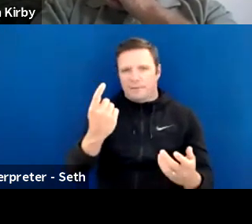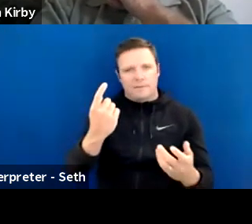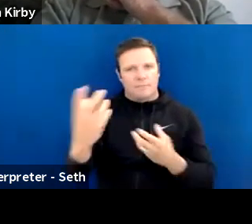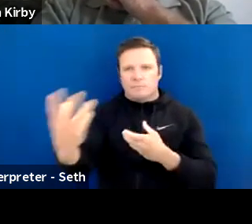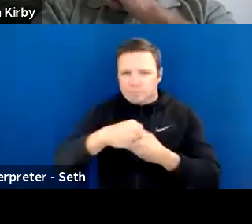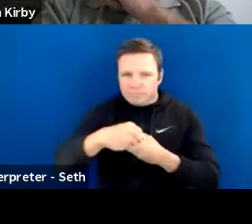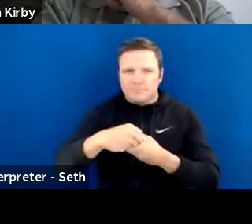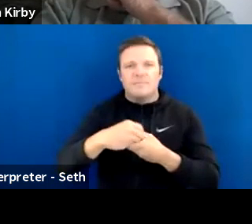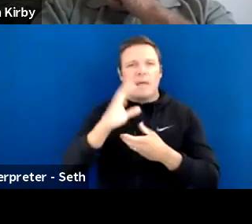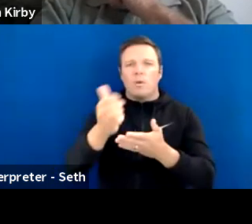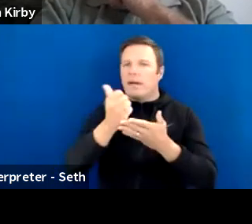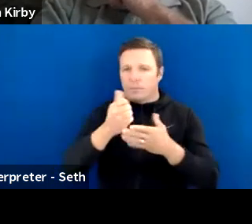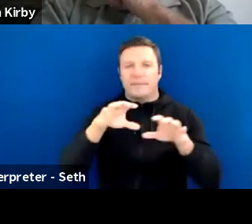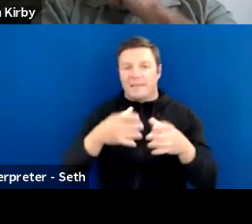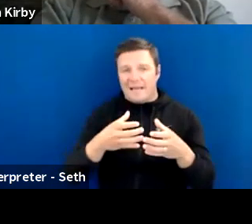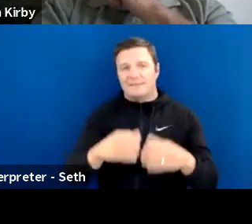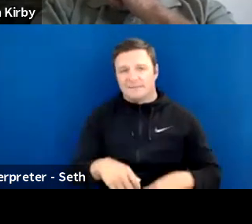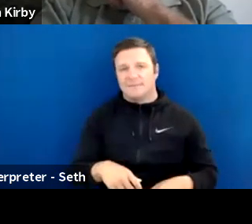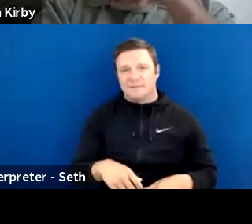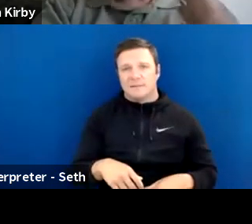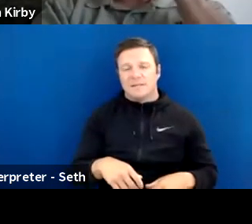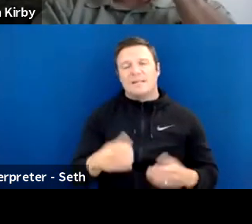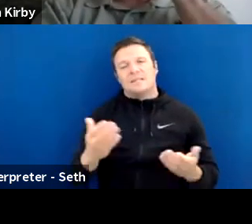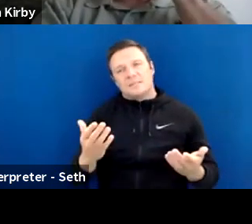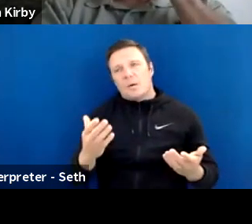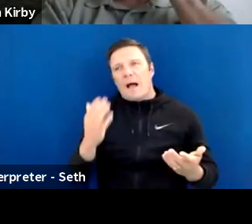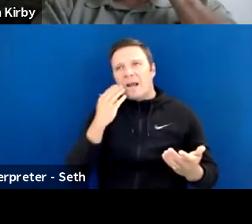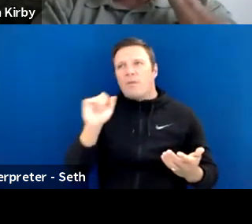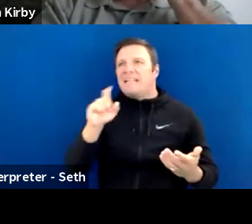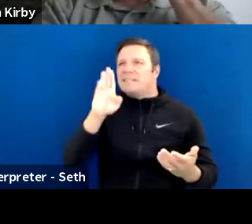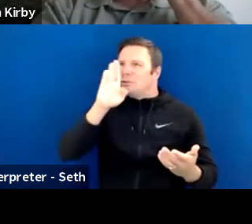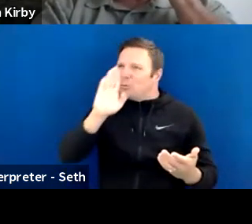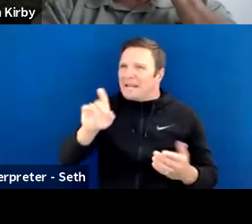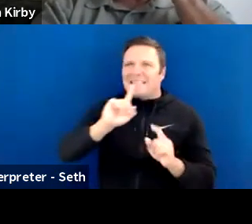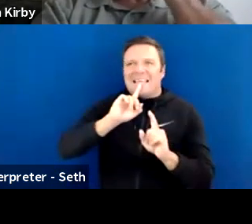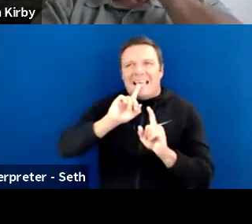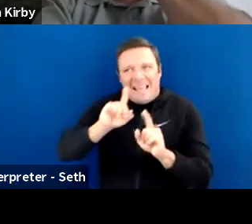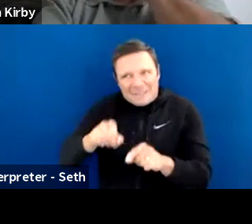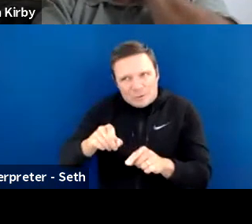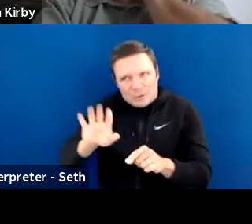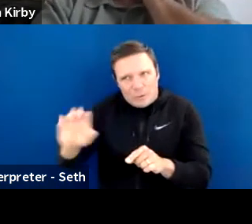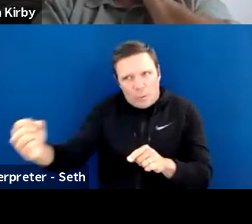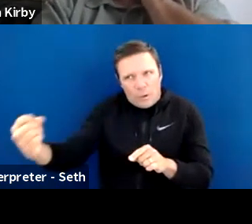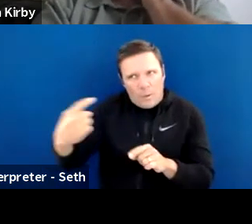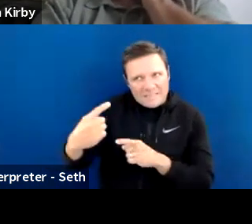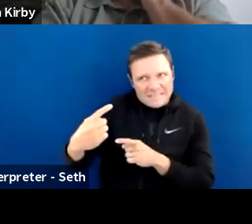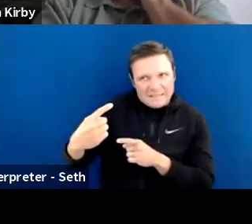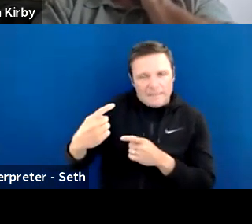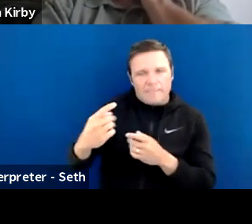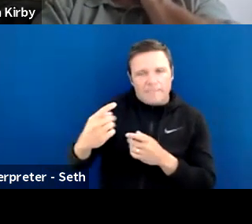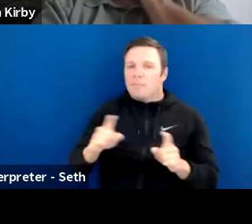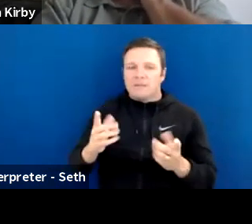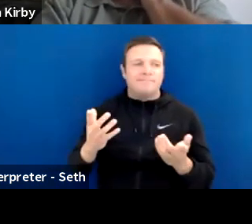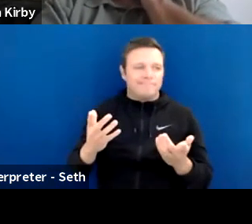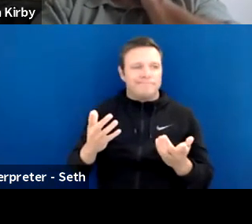peer connections. So I know that doesn't answer your question directly, but full certification is required to